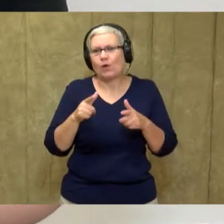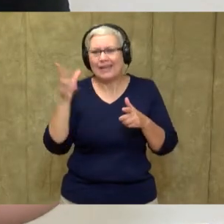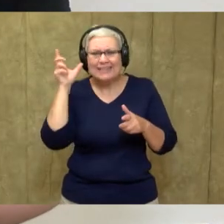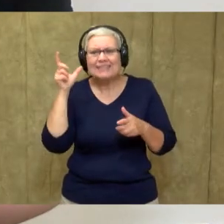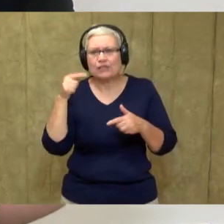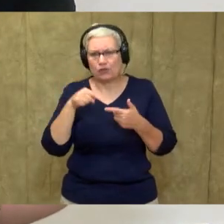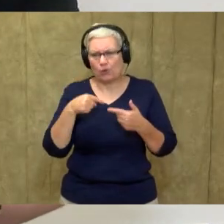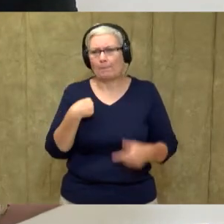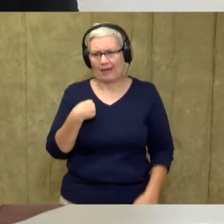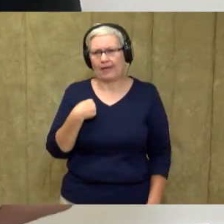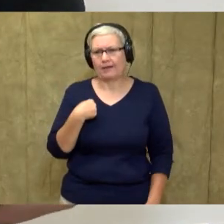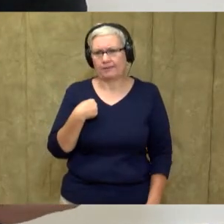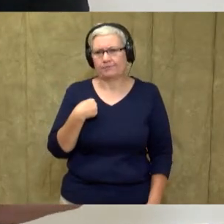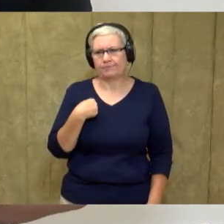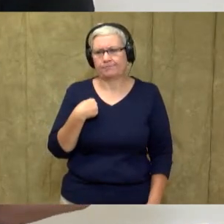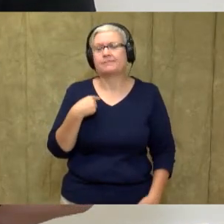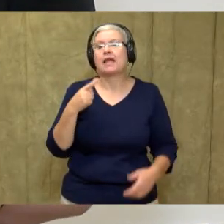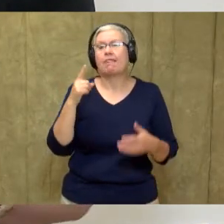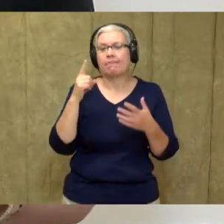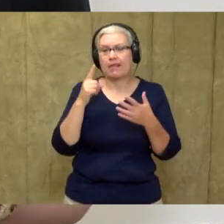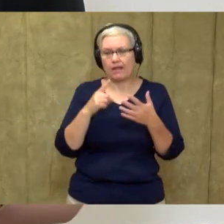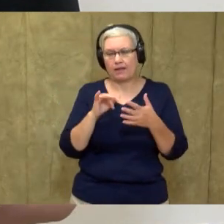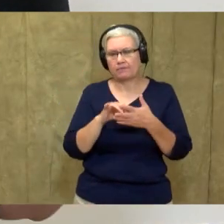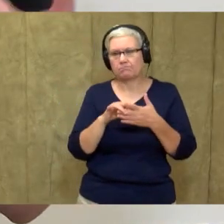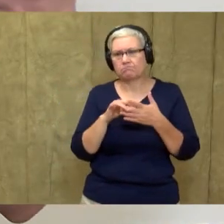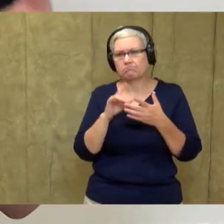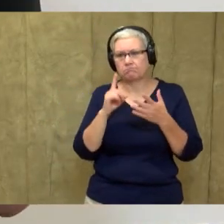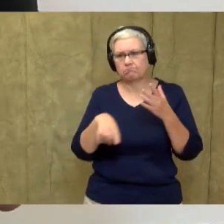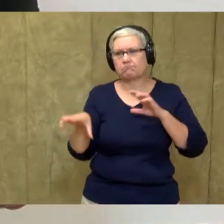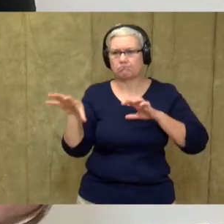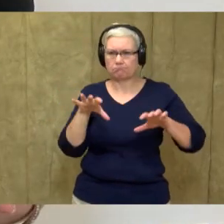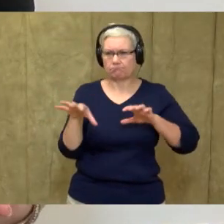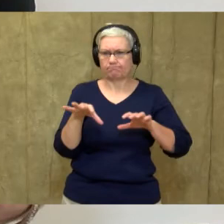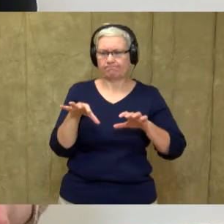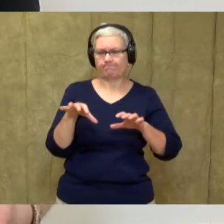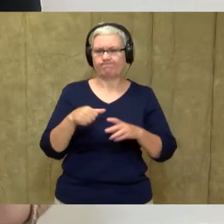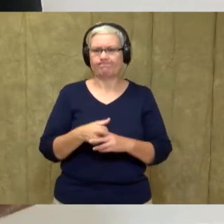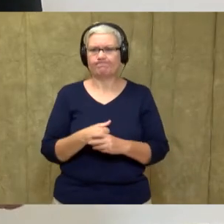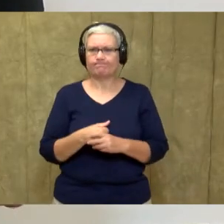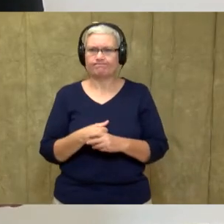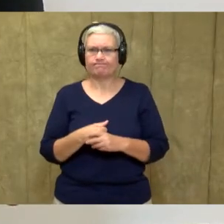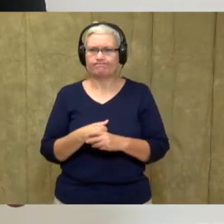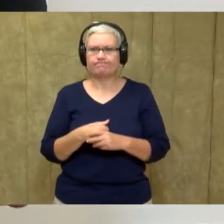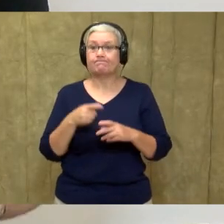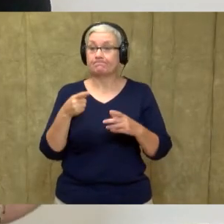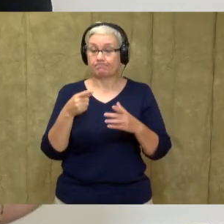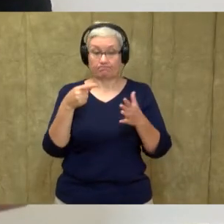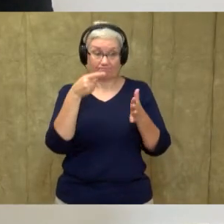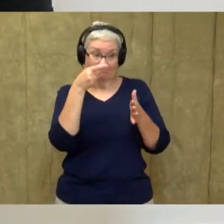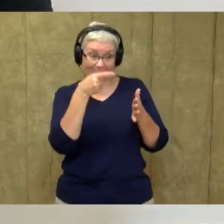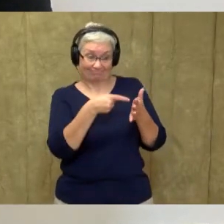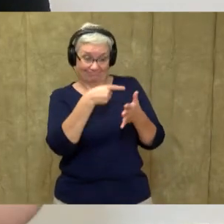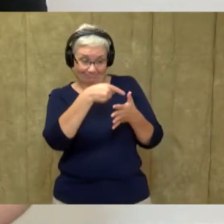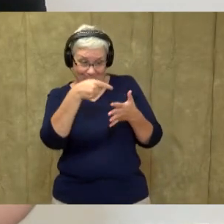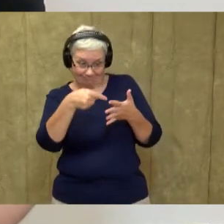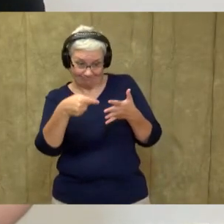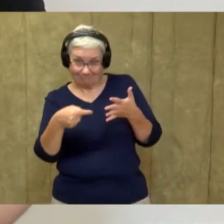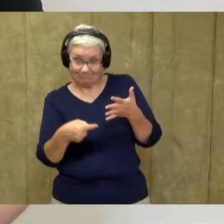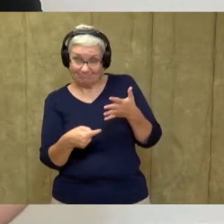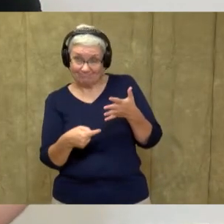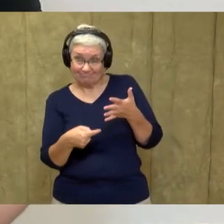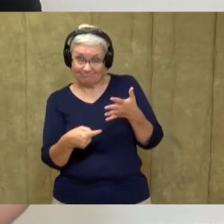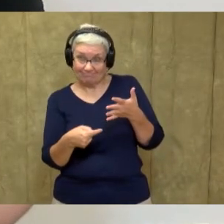minute, right? And that's what you need to do. And then look at, does this author use specific evidence to back it